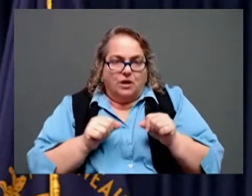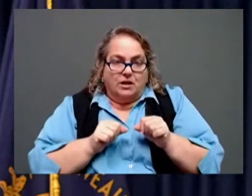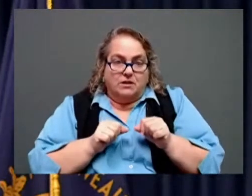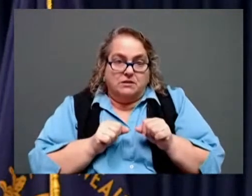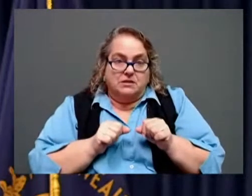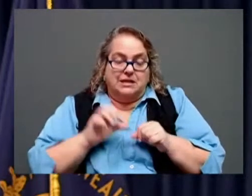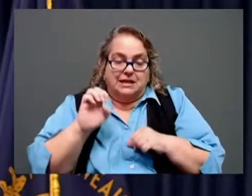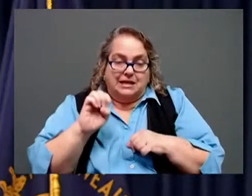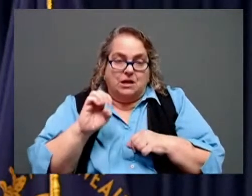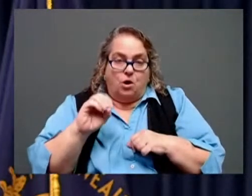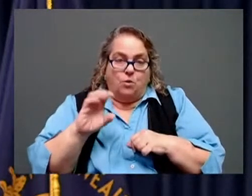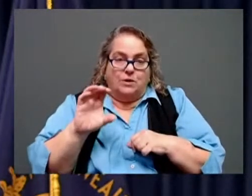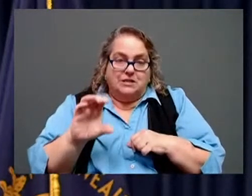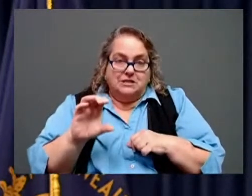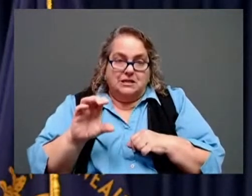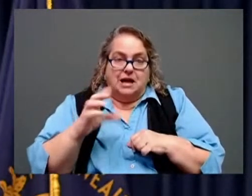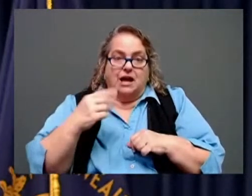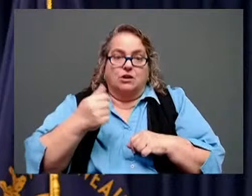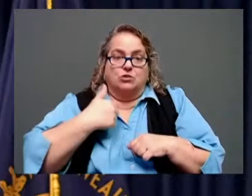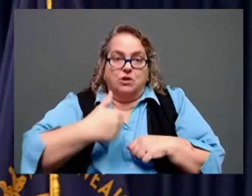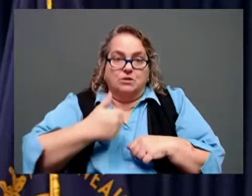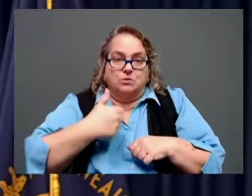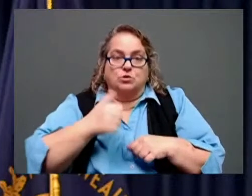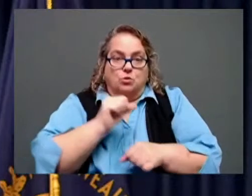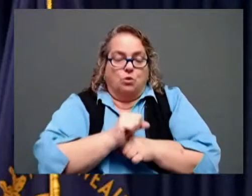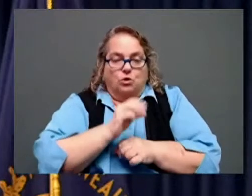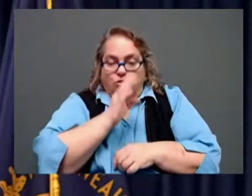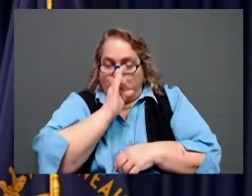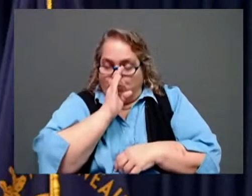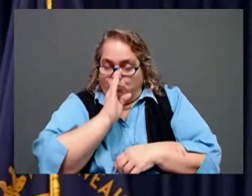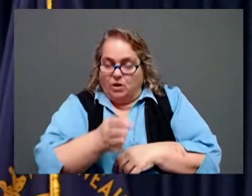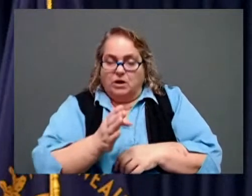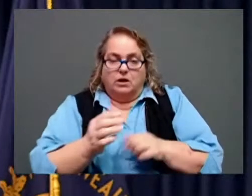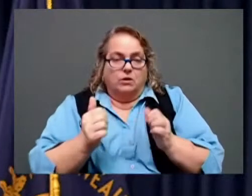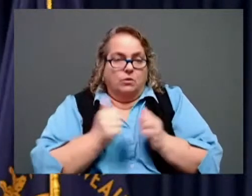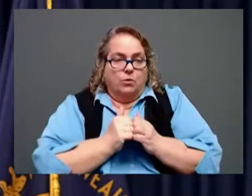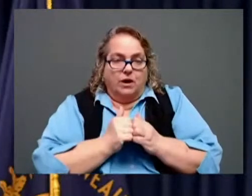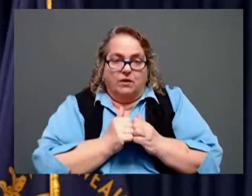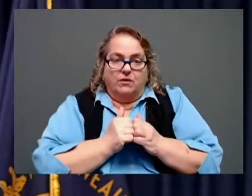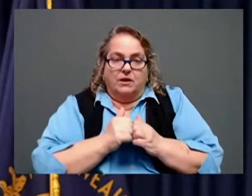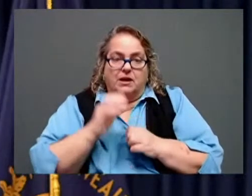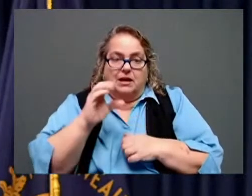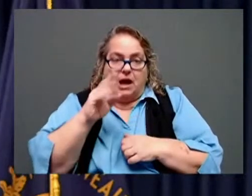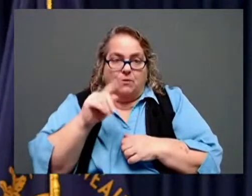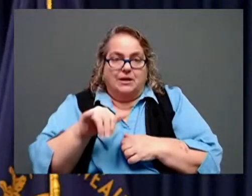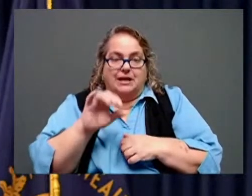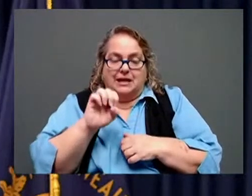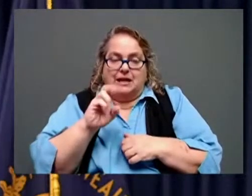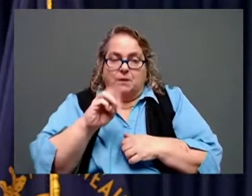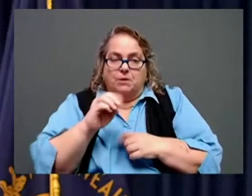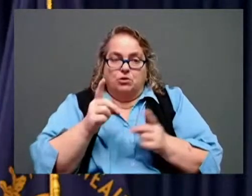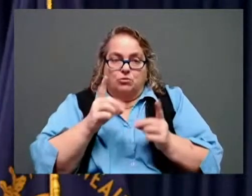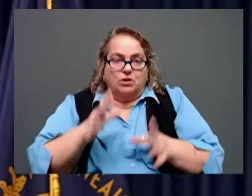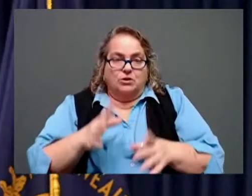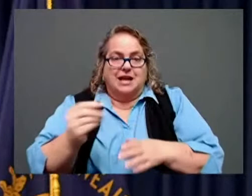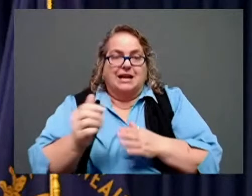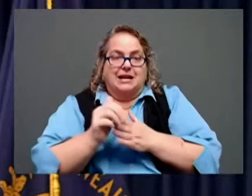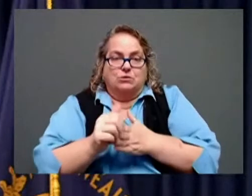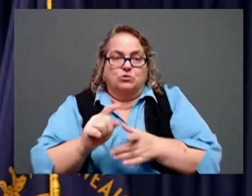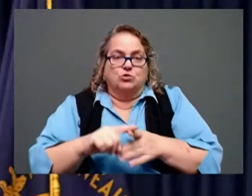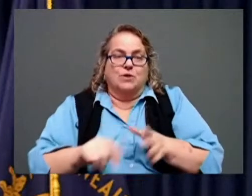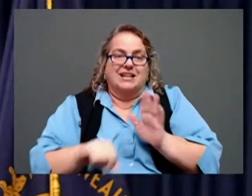EOC and transportation are working directly with the county EM directors and leaders to identify